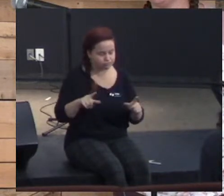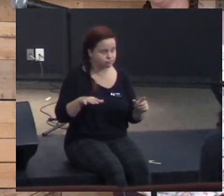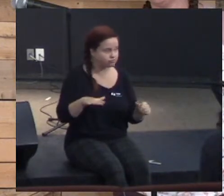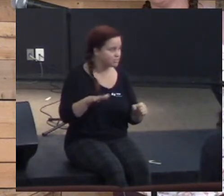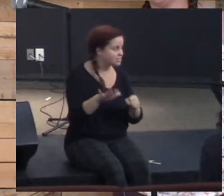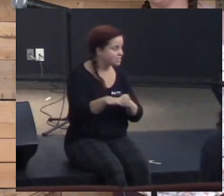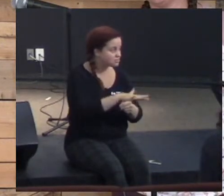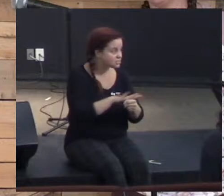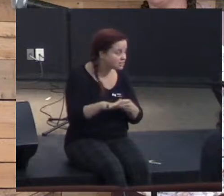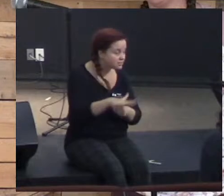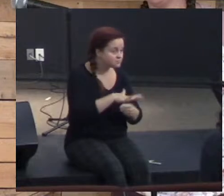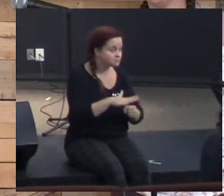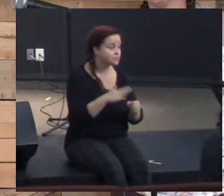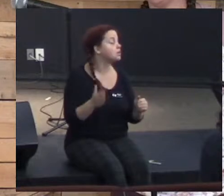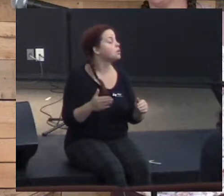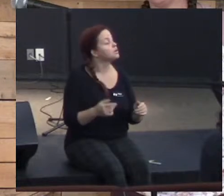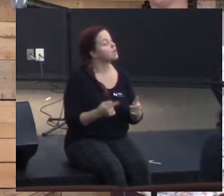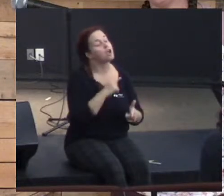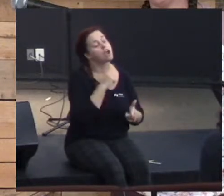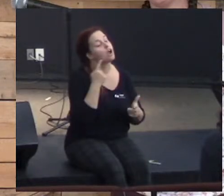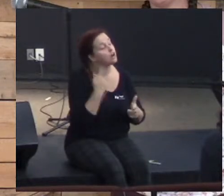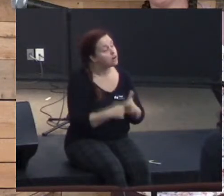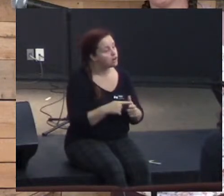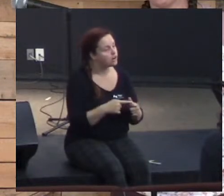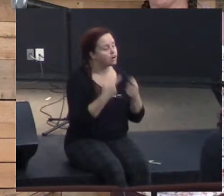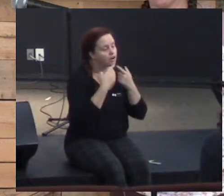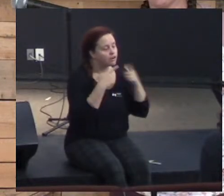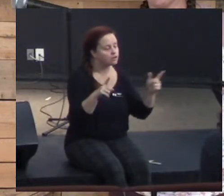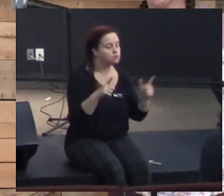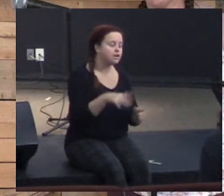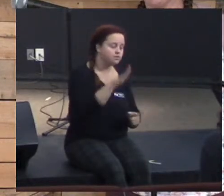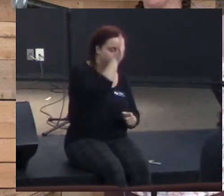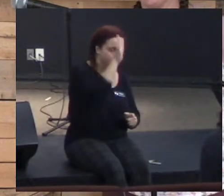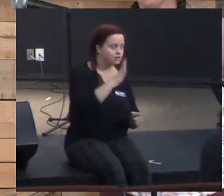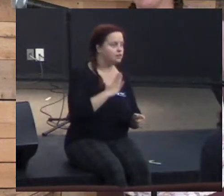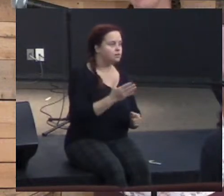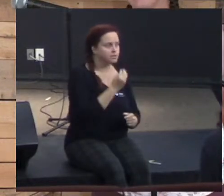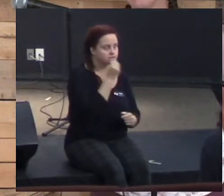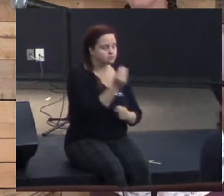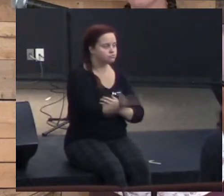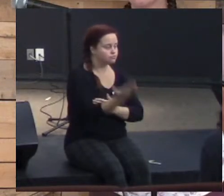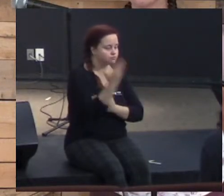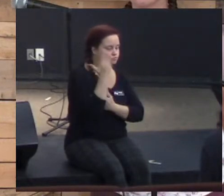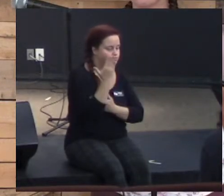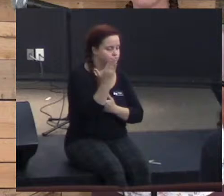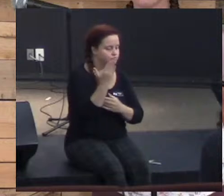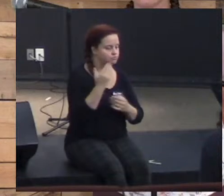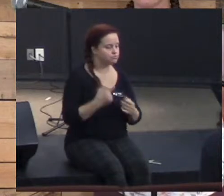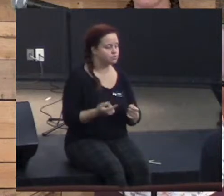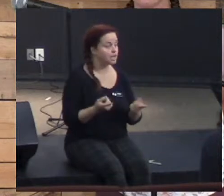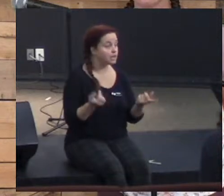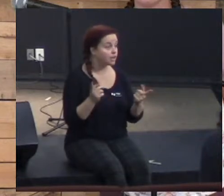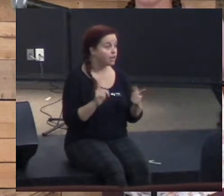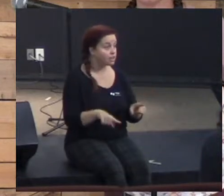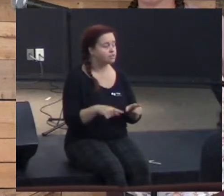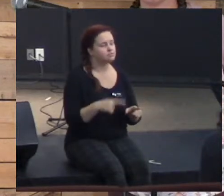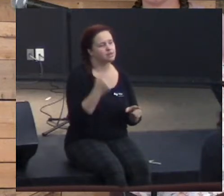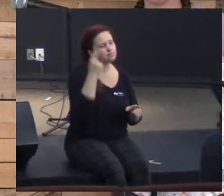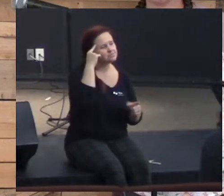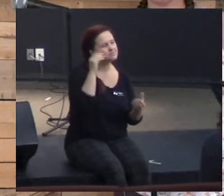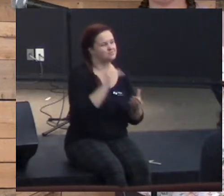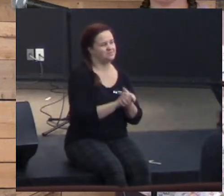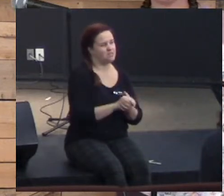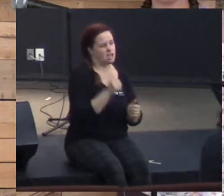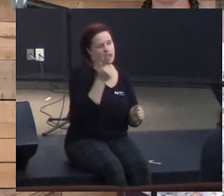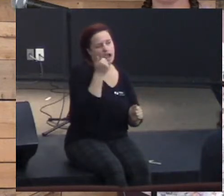our next announcement, we have our men's breakfast coming up, and we have these, I believe, every month on a Saturday.